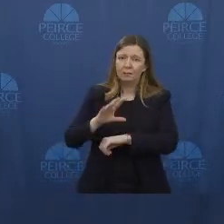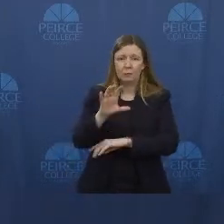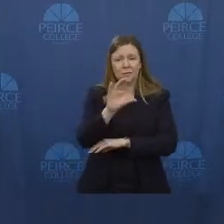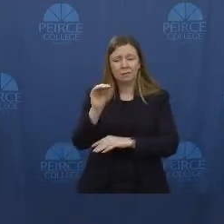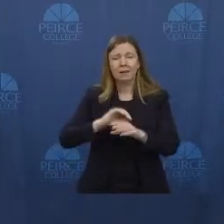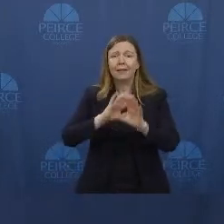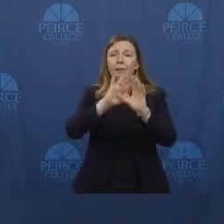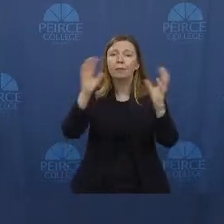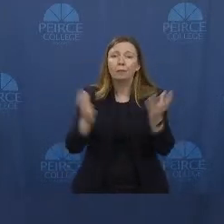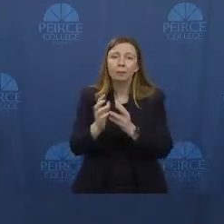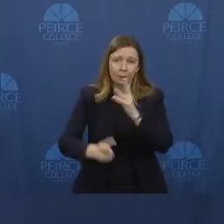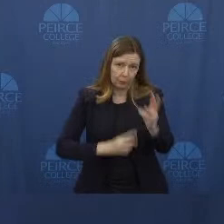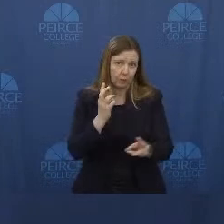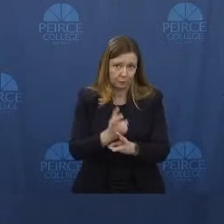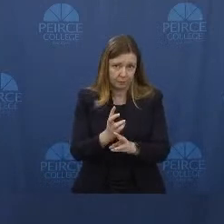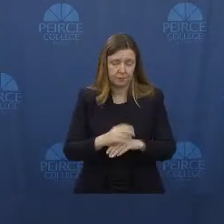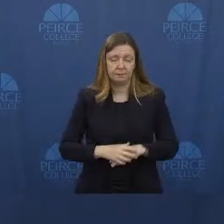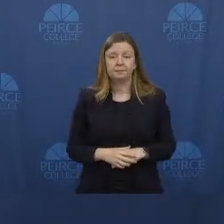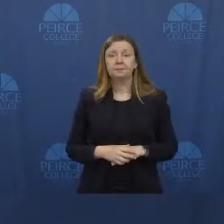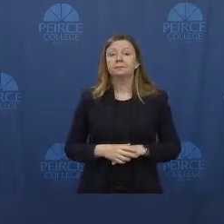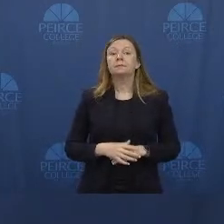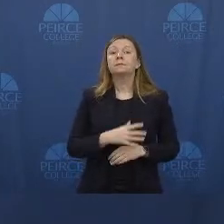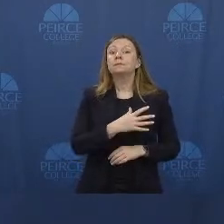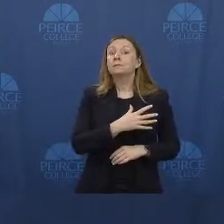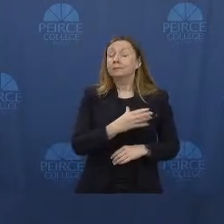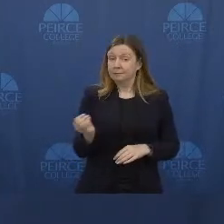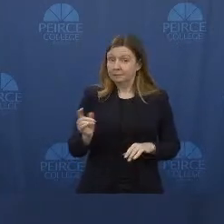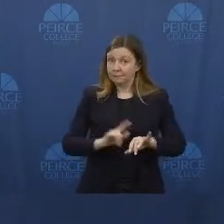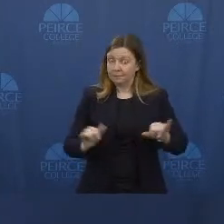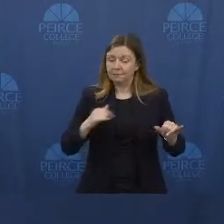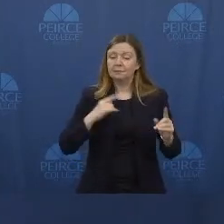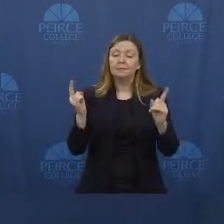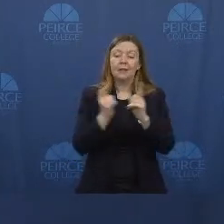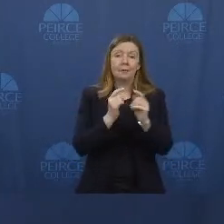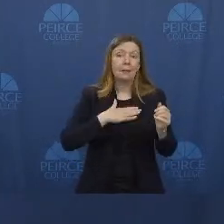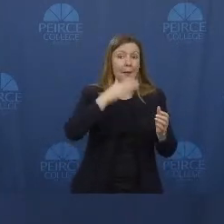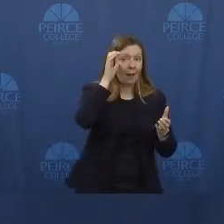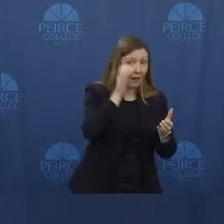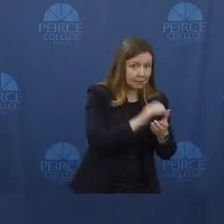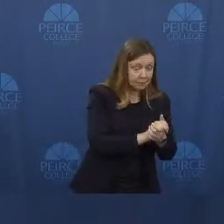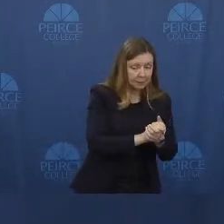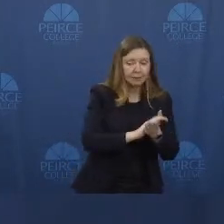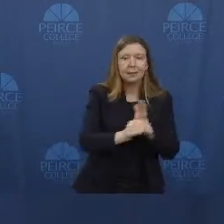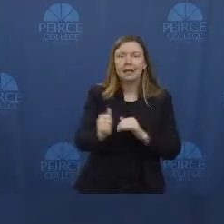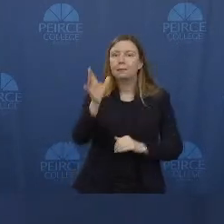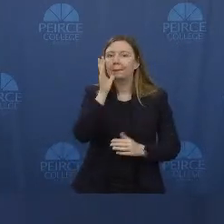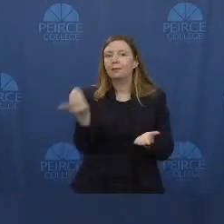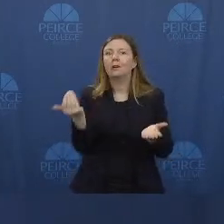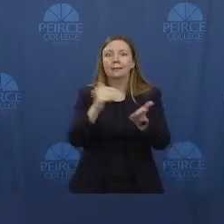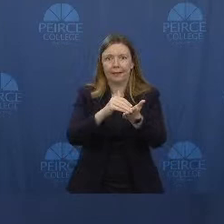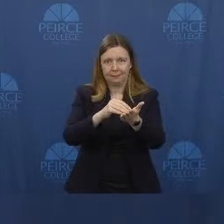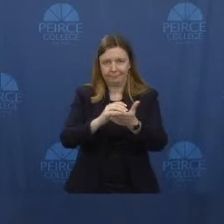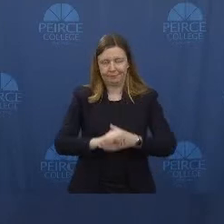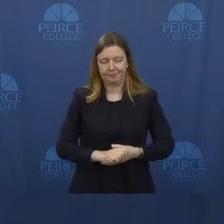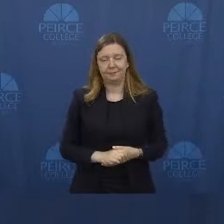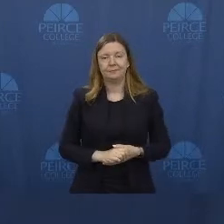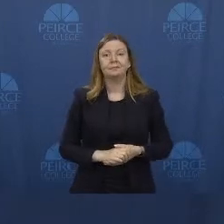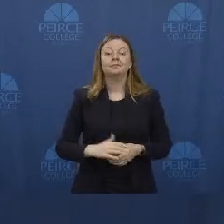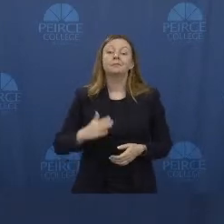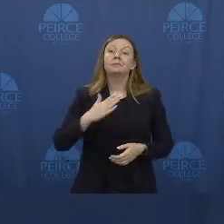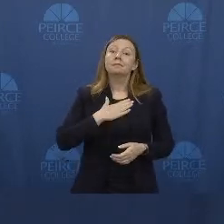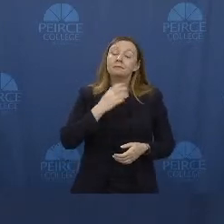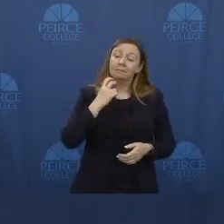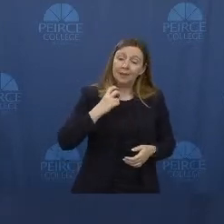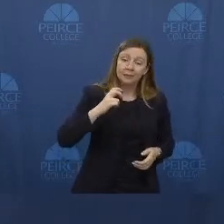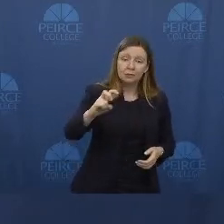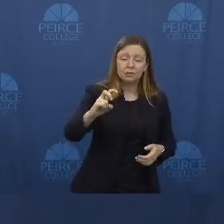the world. And I met my husband and became a mother again. My journey